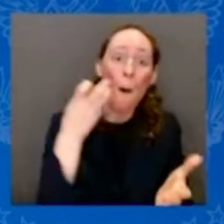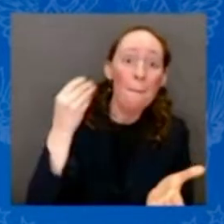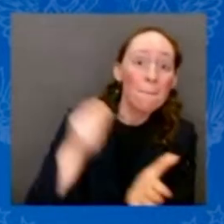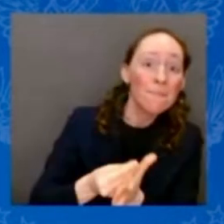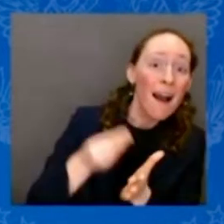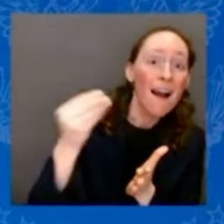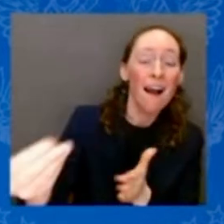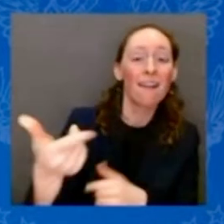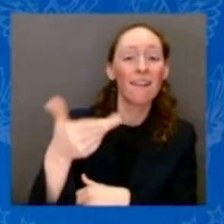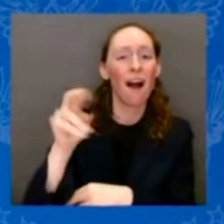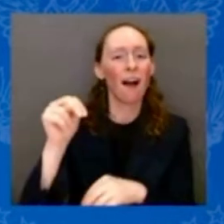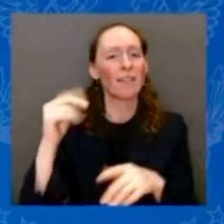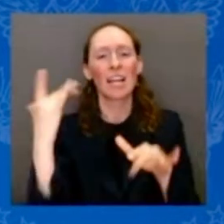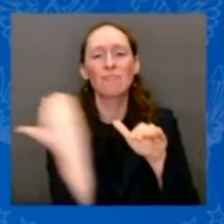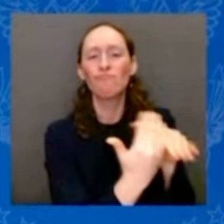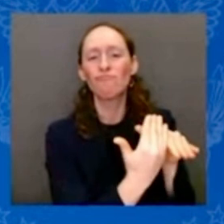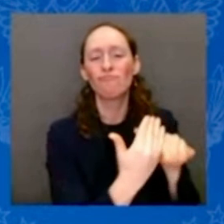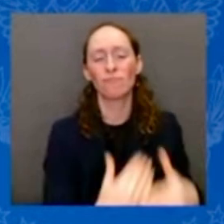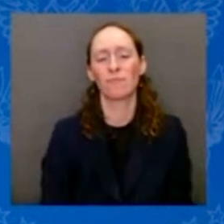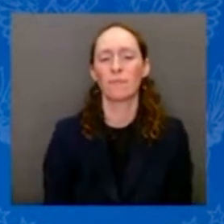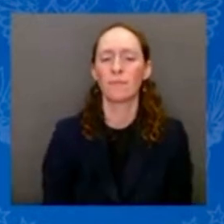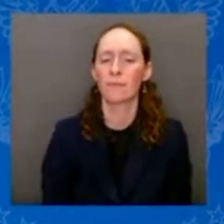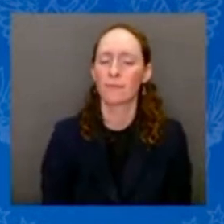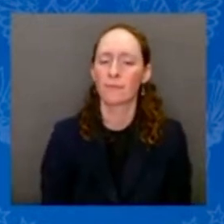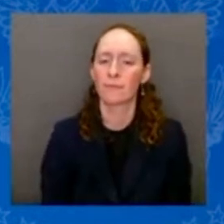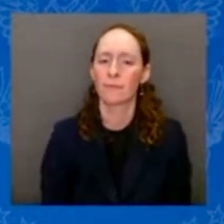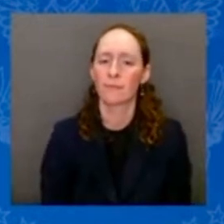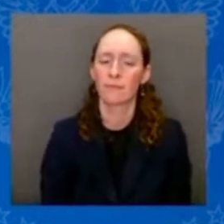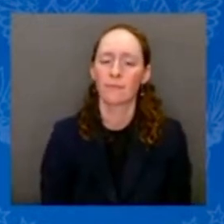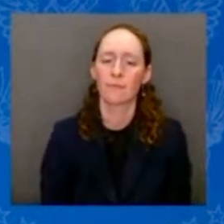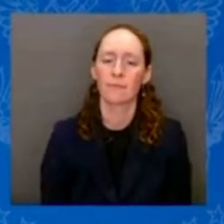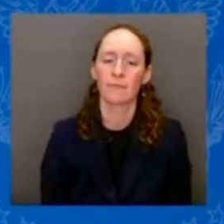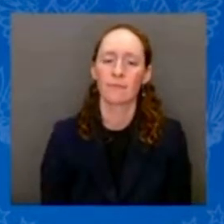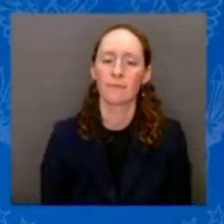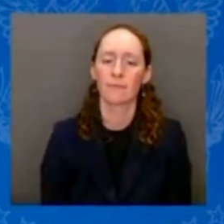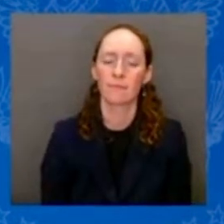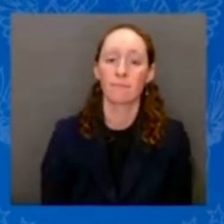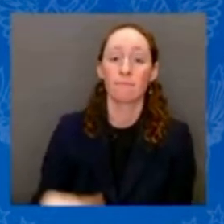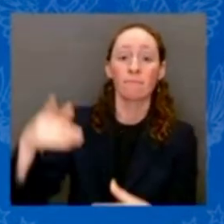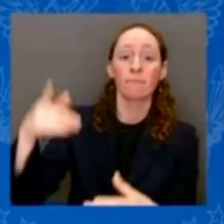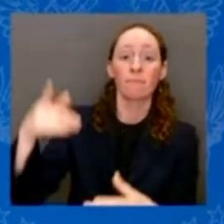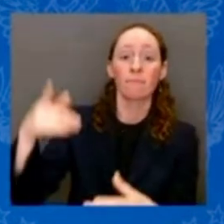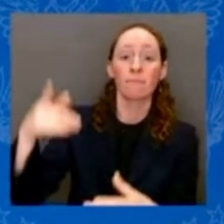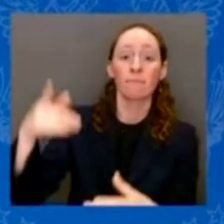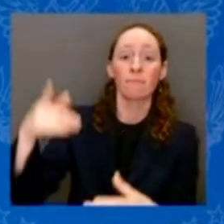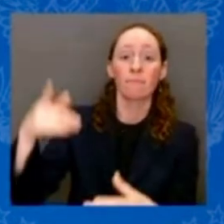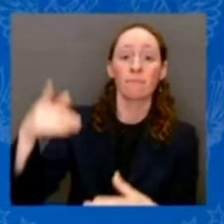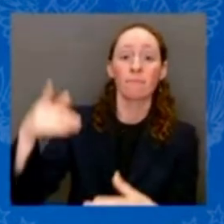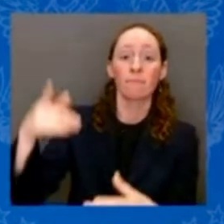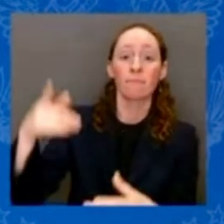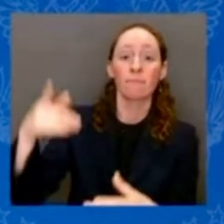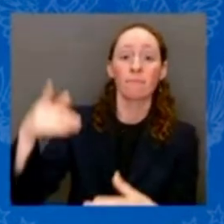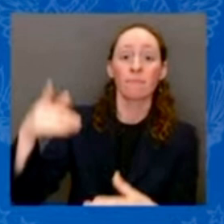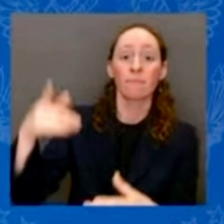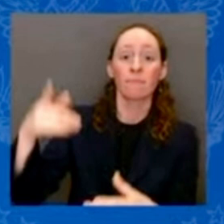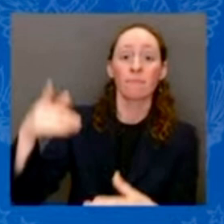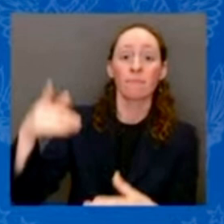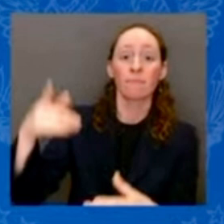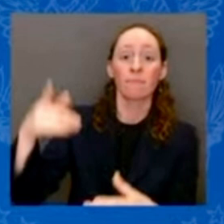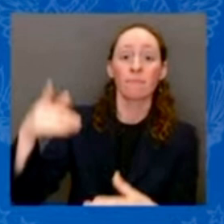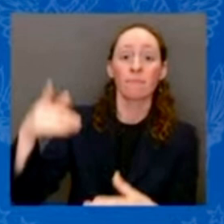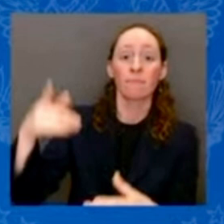order, safe storage for firearms. Something every responsible gun owner agrees with.